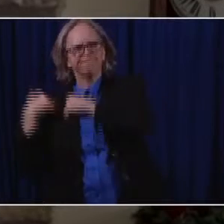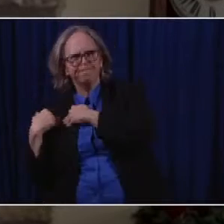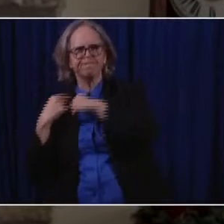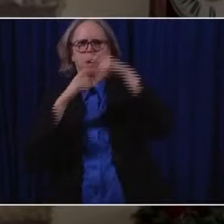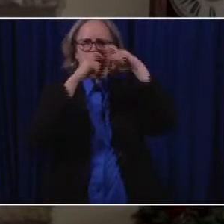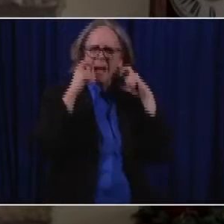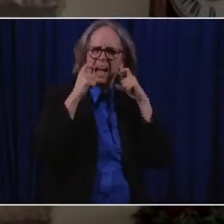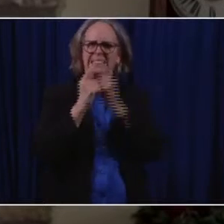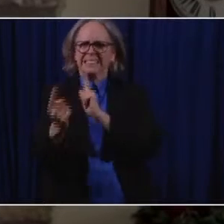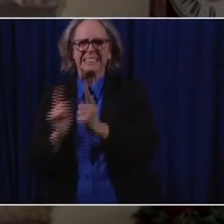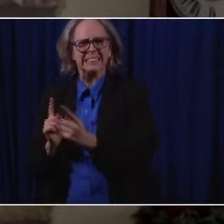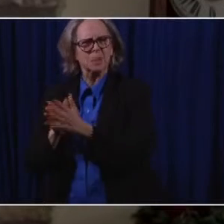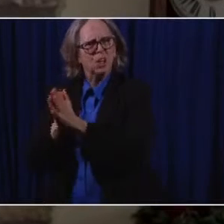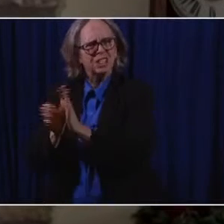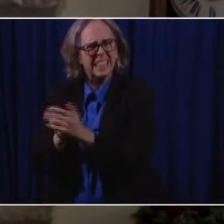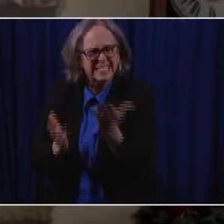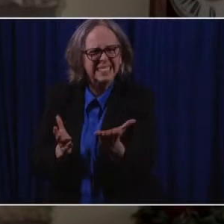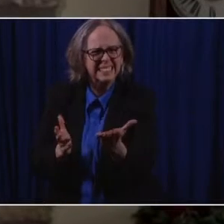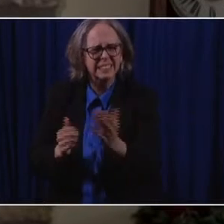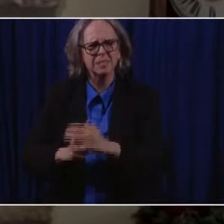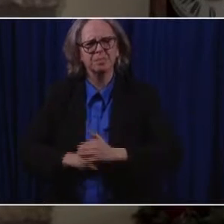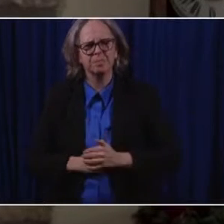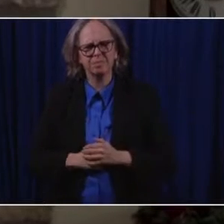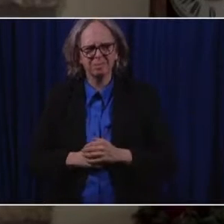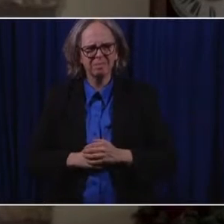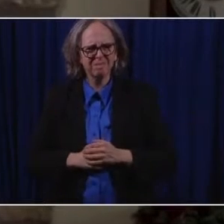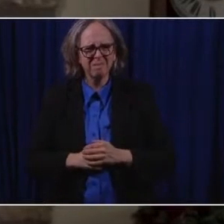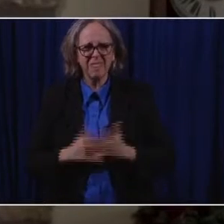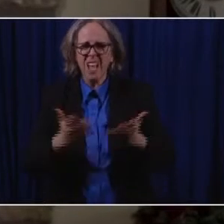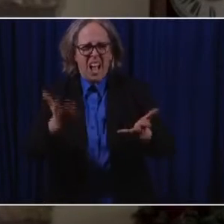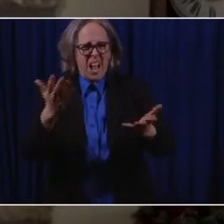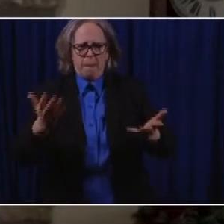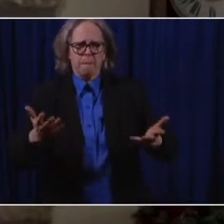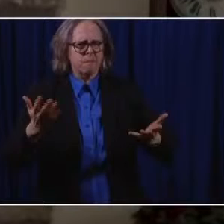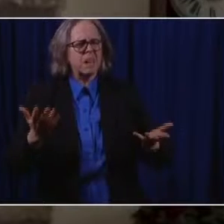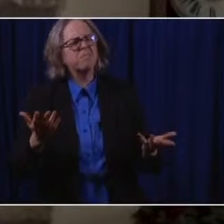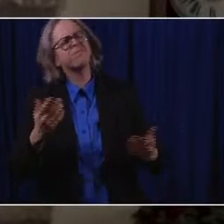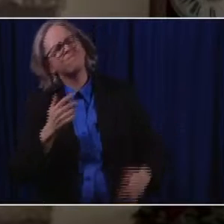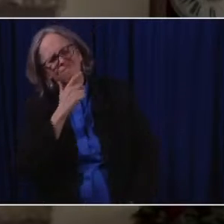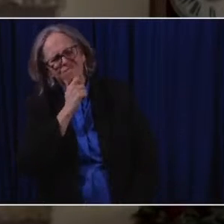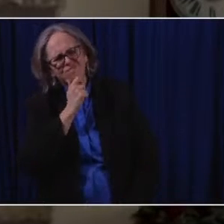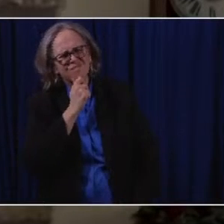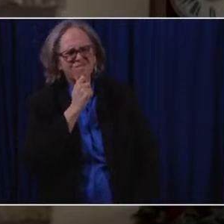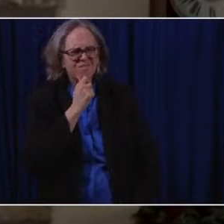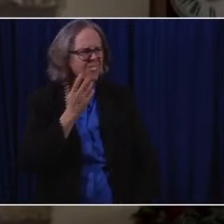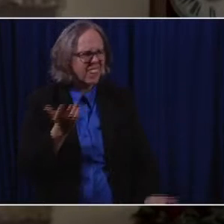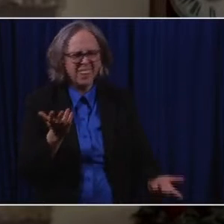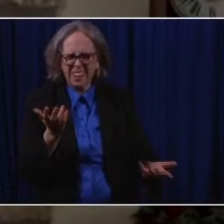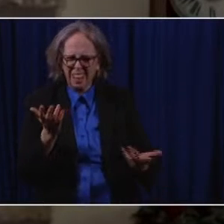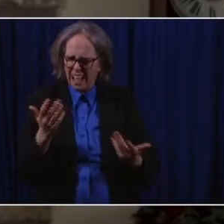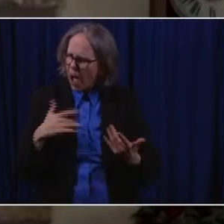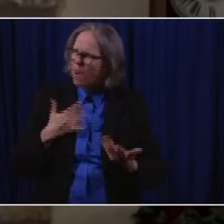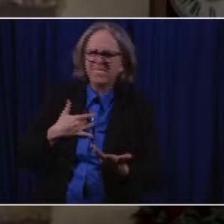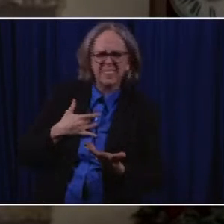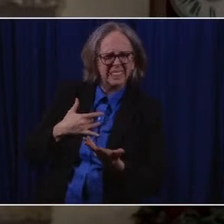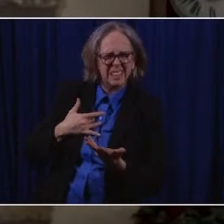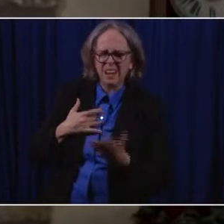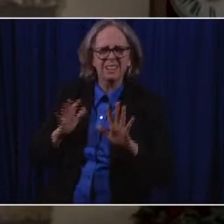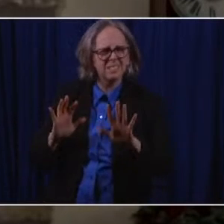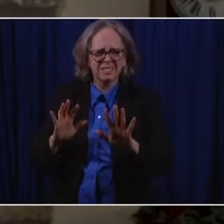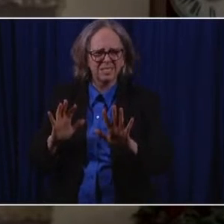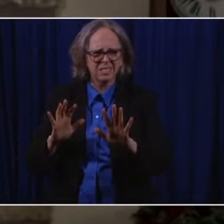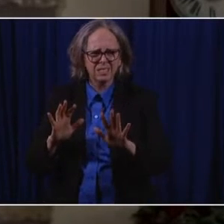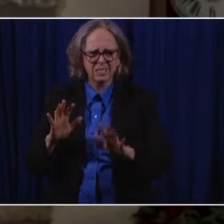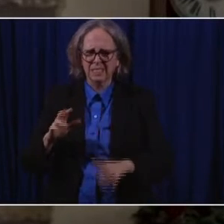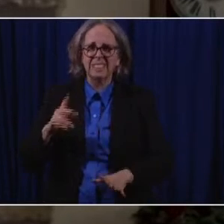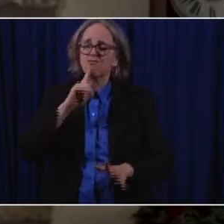feel bad about these numbers? Look, these numbers are just much, much too high. Our hospitals are filling up. We